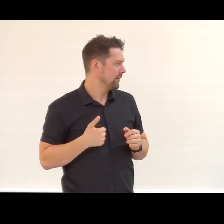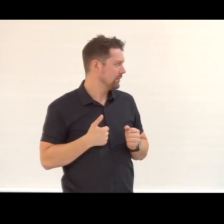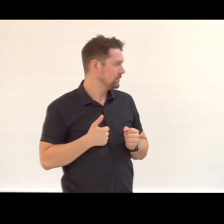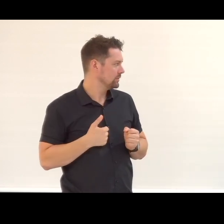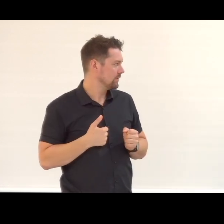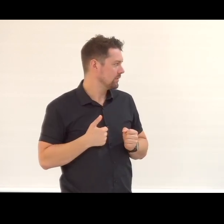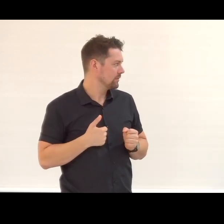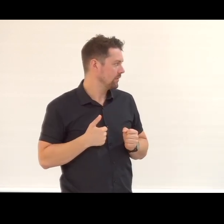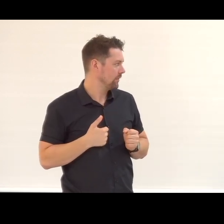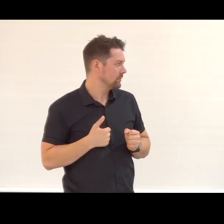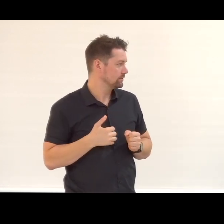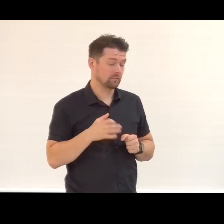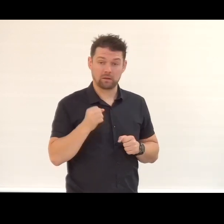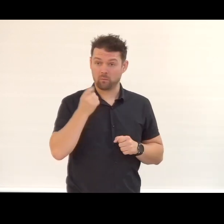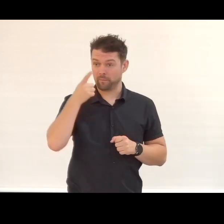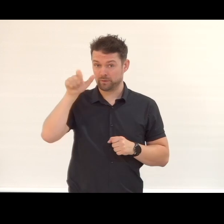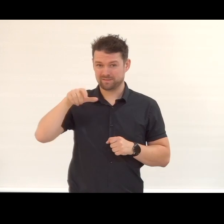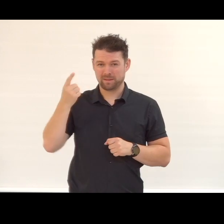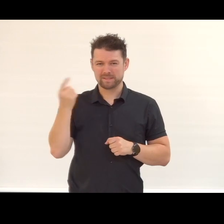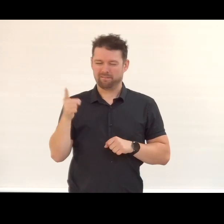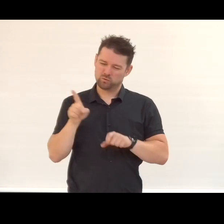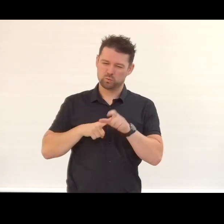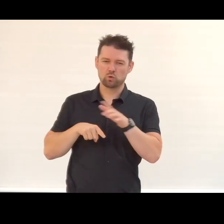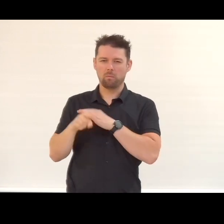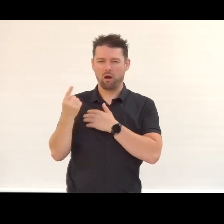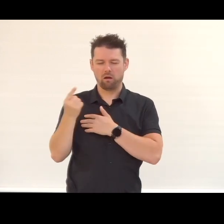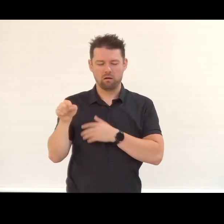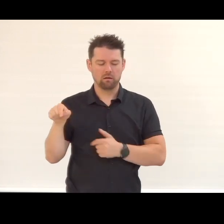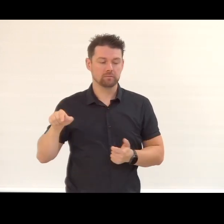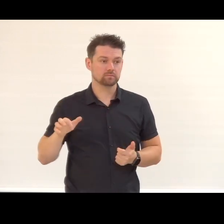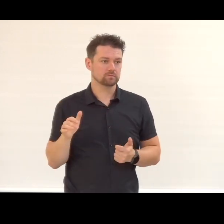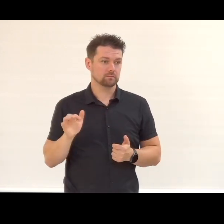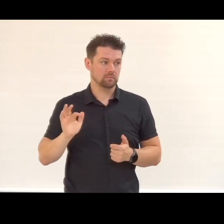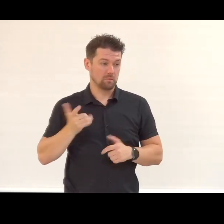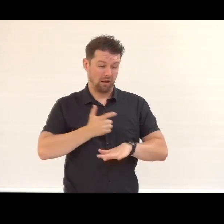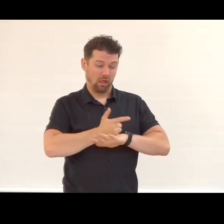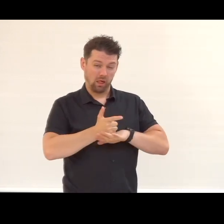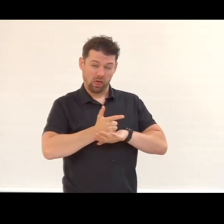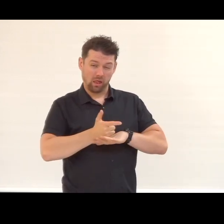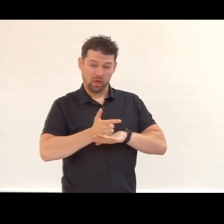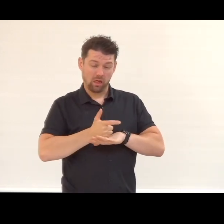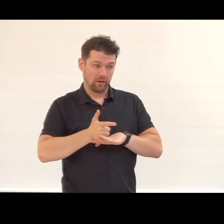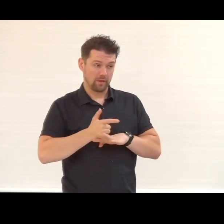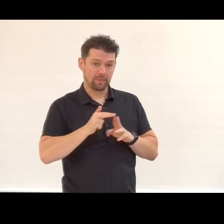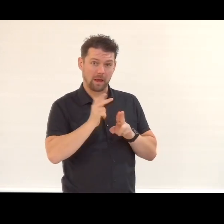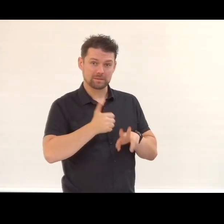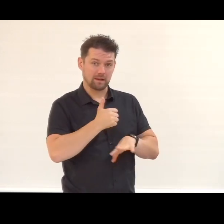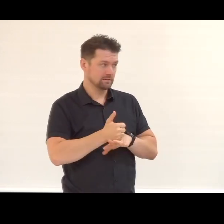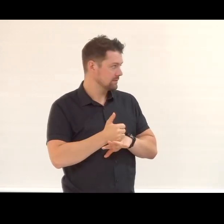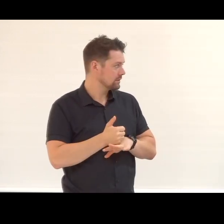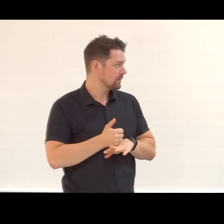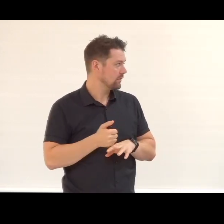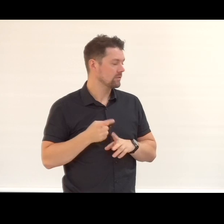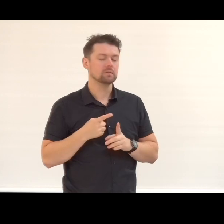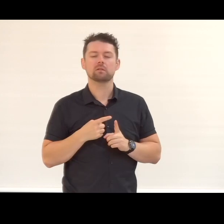was a YouTuber who came to the habitat, and so she filmed the whole habitat, and we implemented some